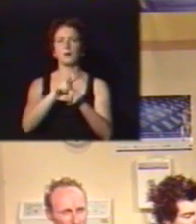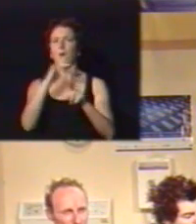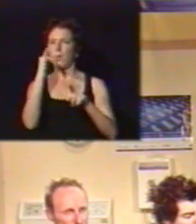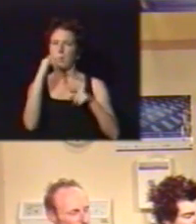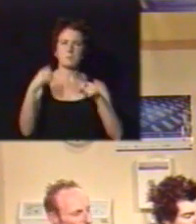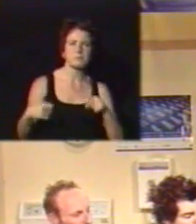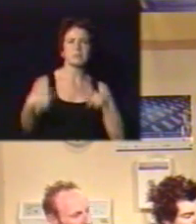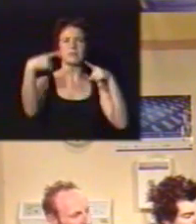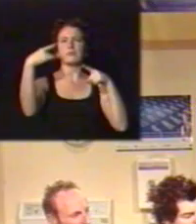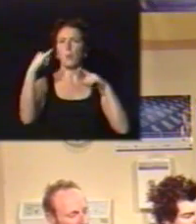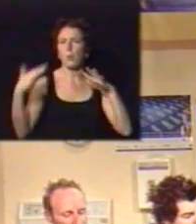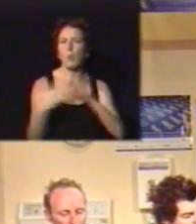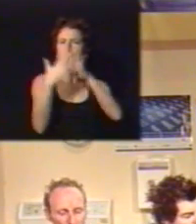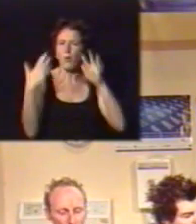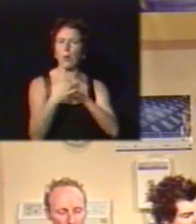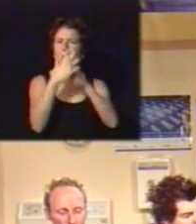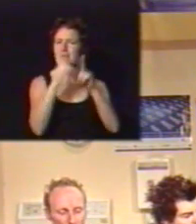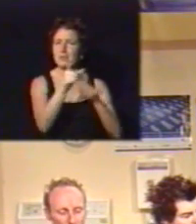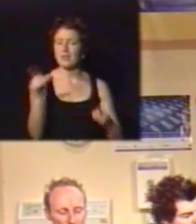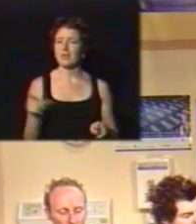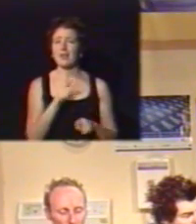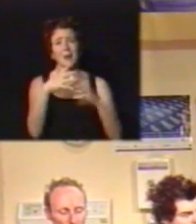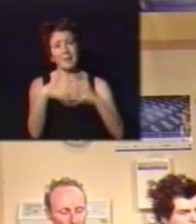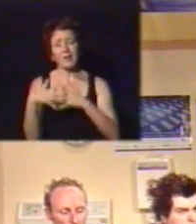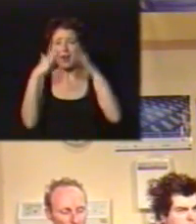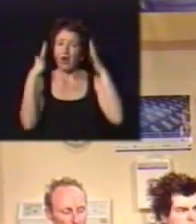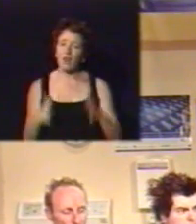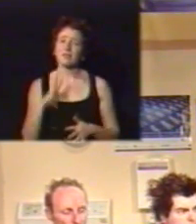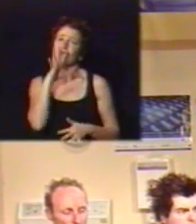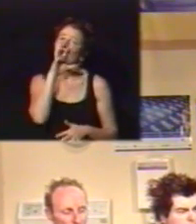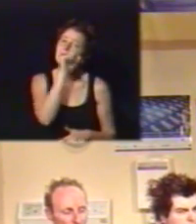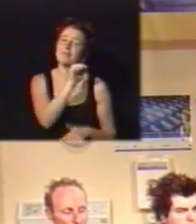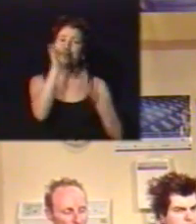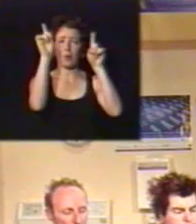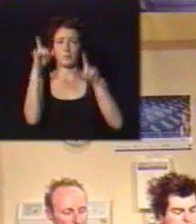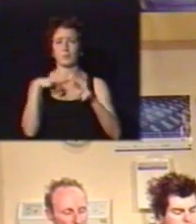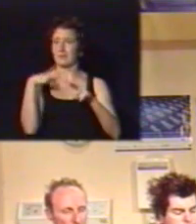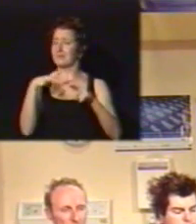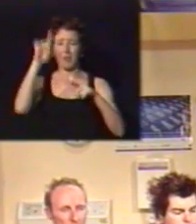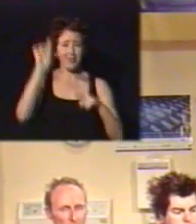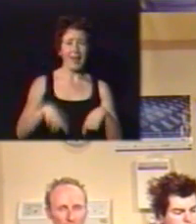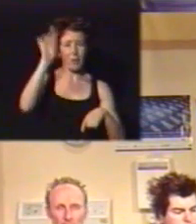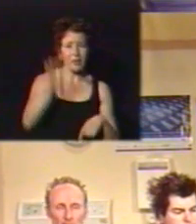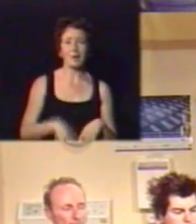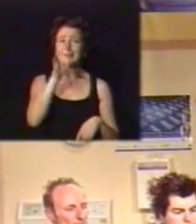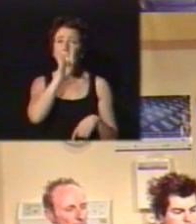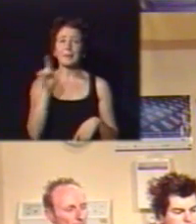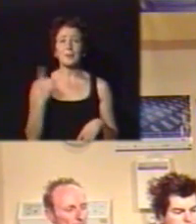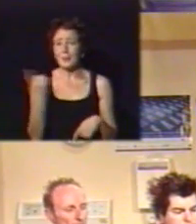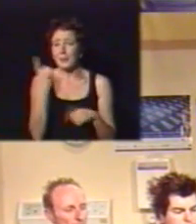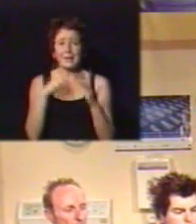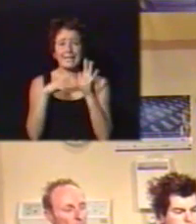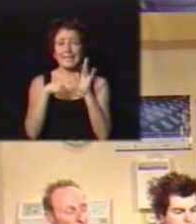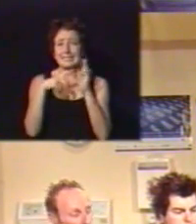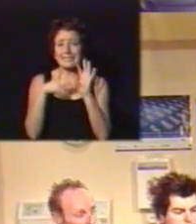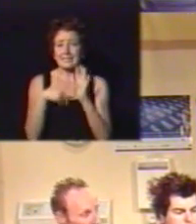You know, America's going through this huge grief at the moment because all those innocent people died, thousands of innocent people, but there are thousands of innocent people